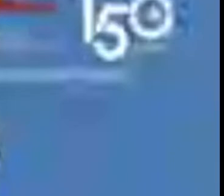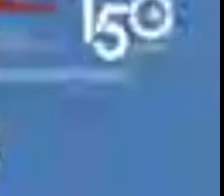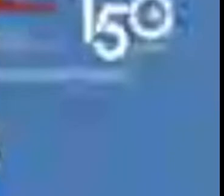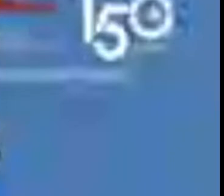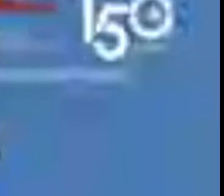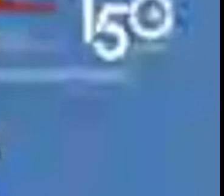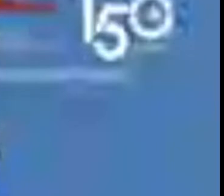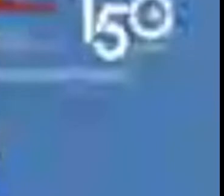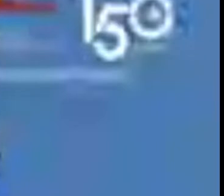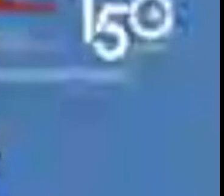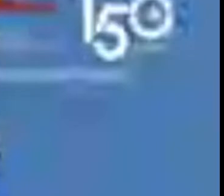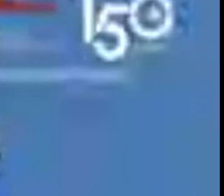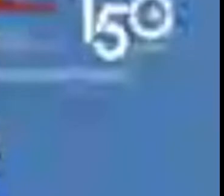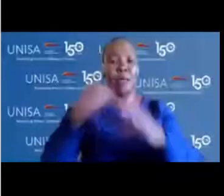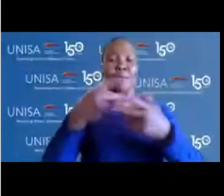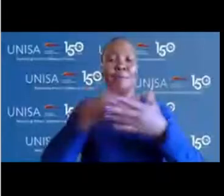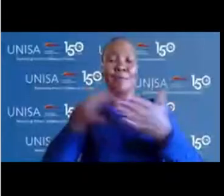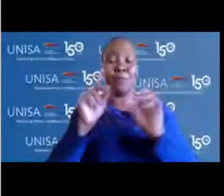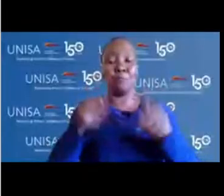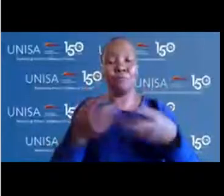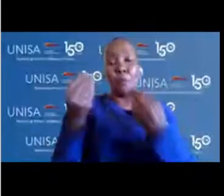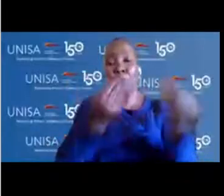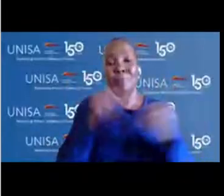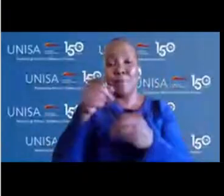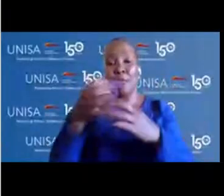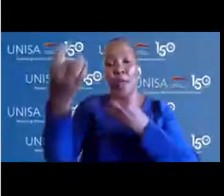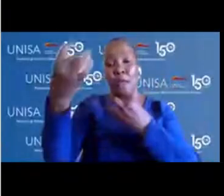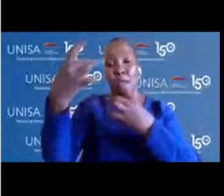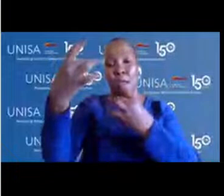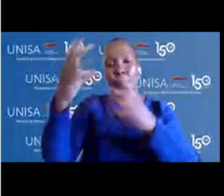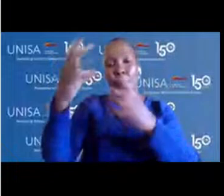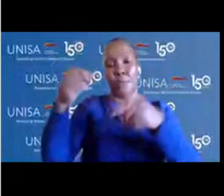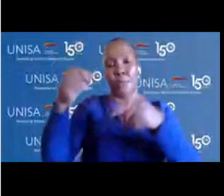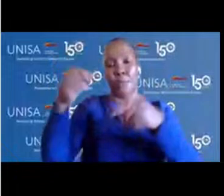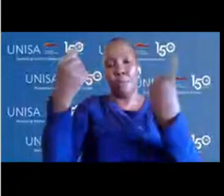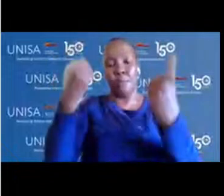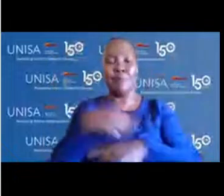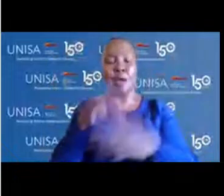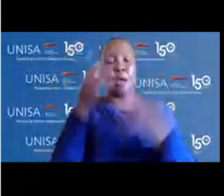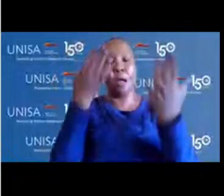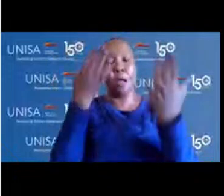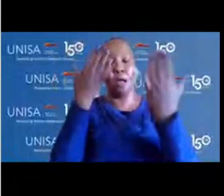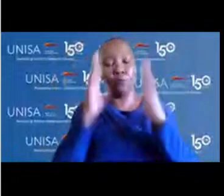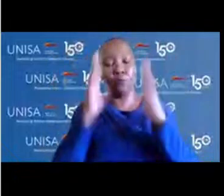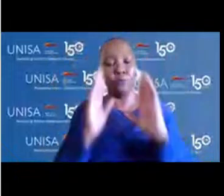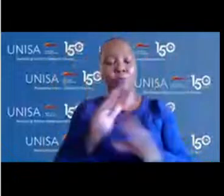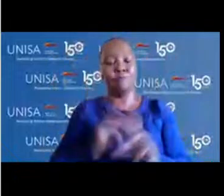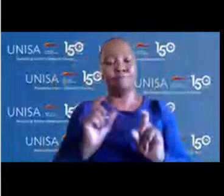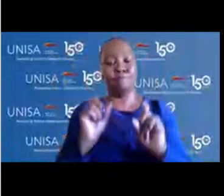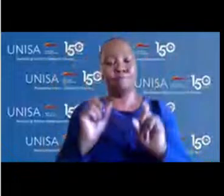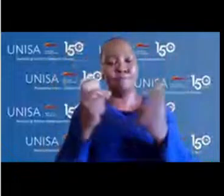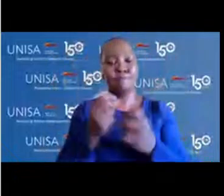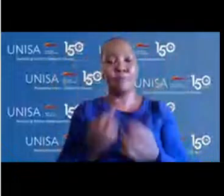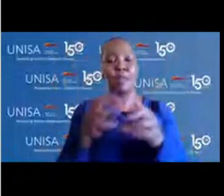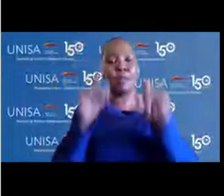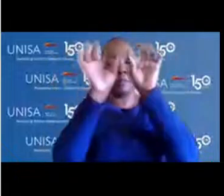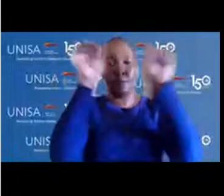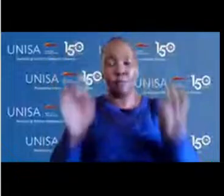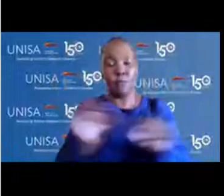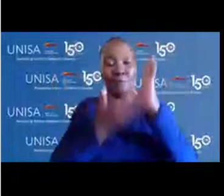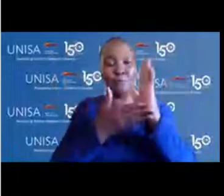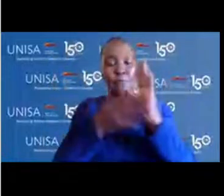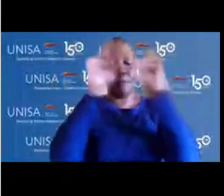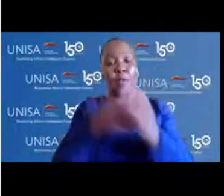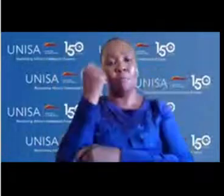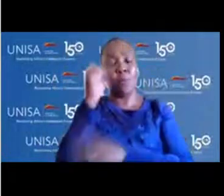This form is very important. Please do complete this form. If you can see now on the form,